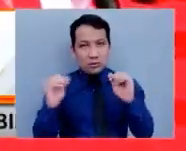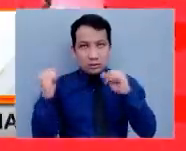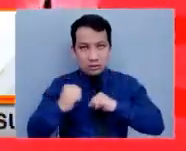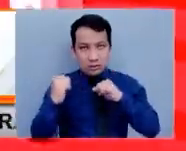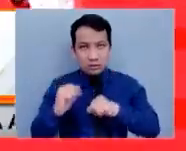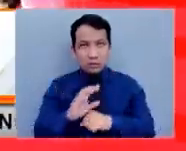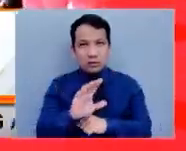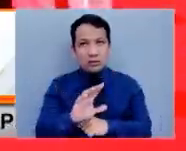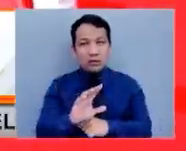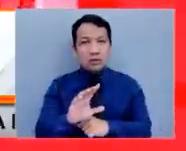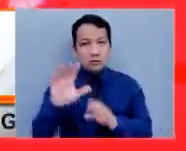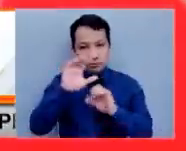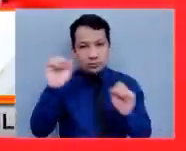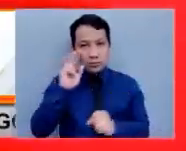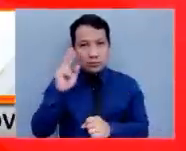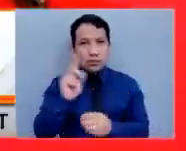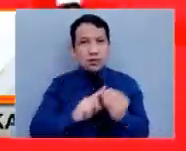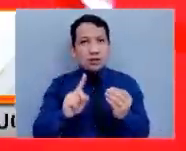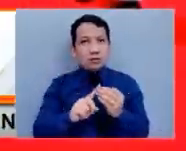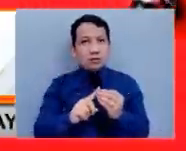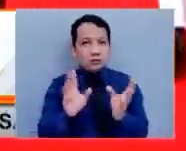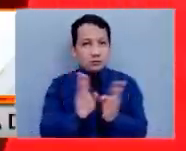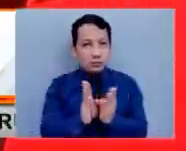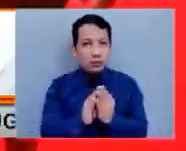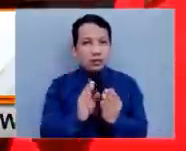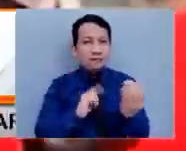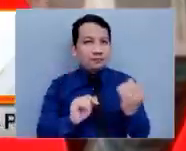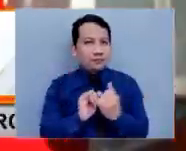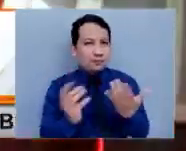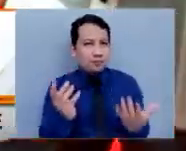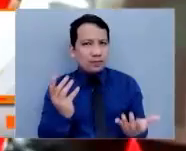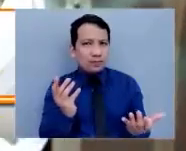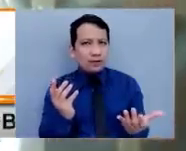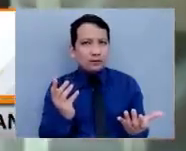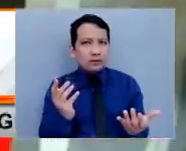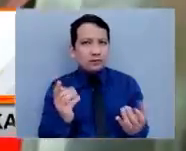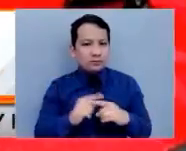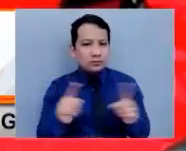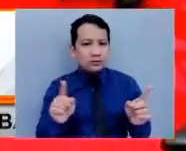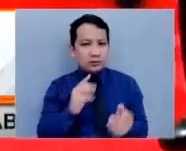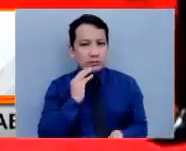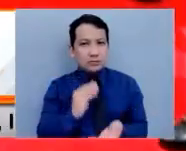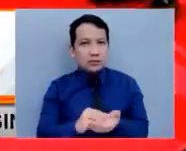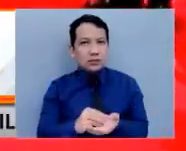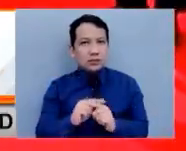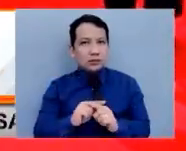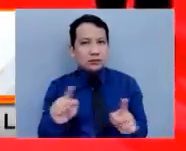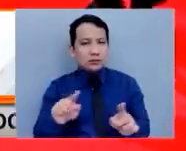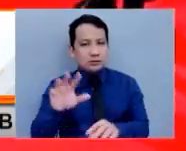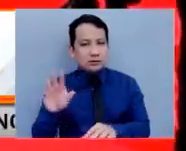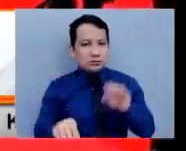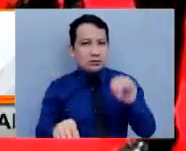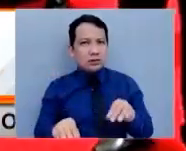at Pangulong Bongbong Marcos ukol sa pagpupulong na ito. Posible raw kasi itong magbigay ng ibang mensahe. We clearly know that